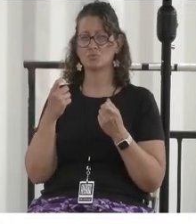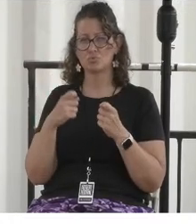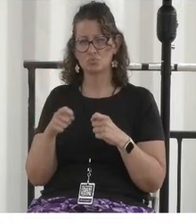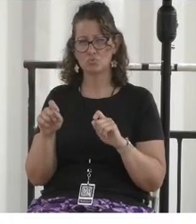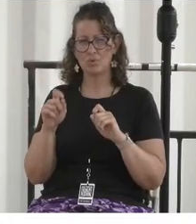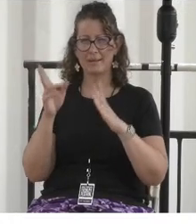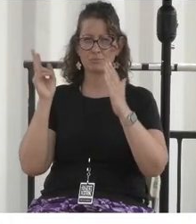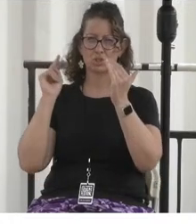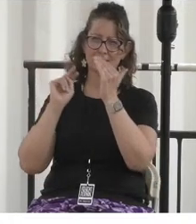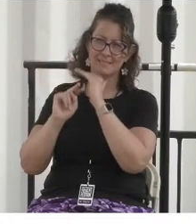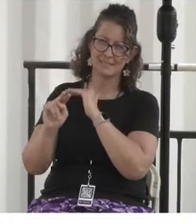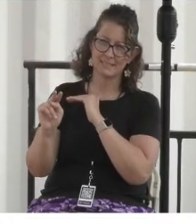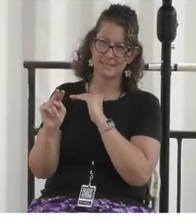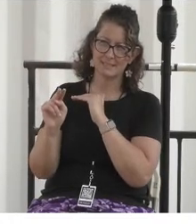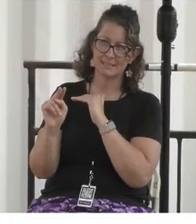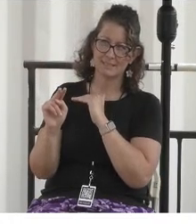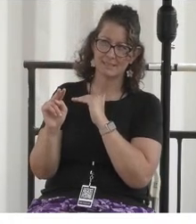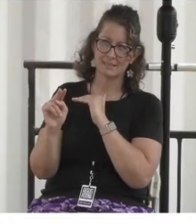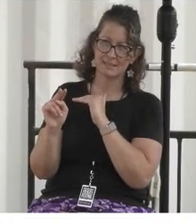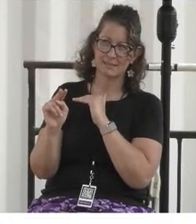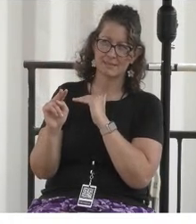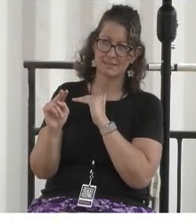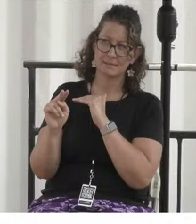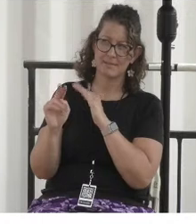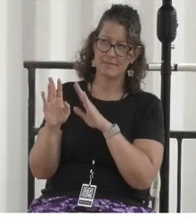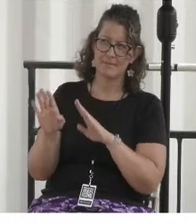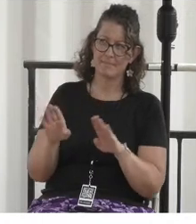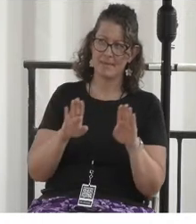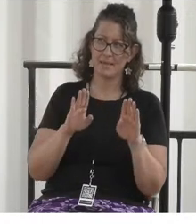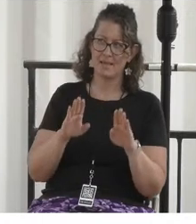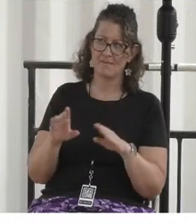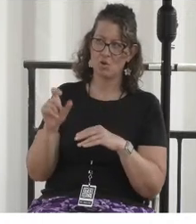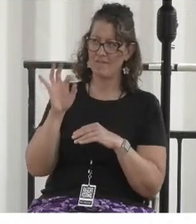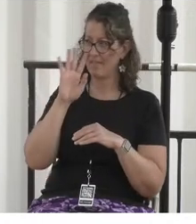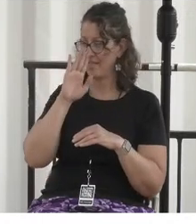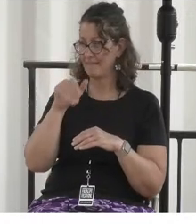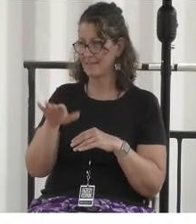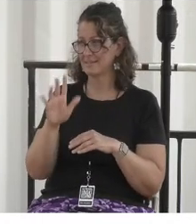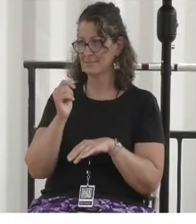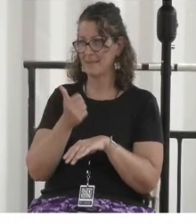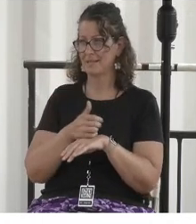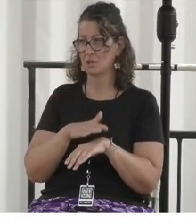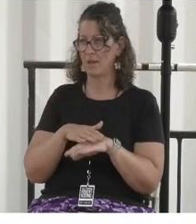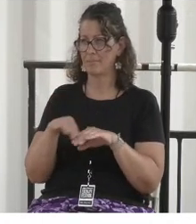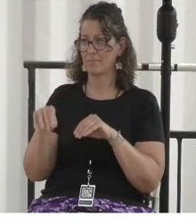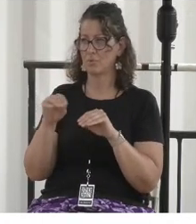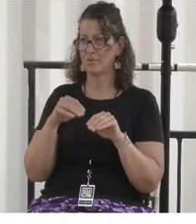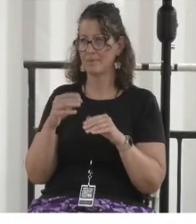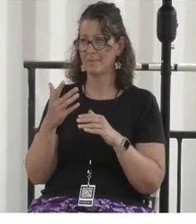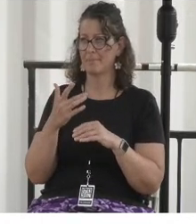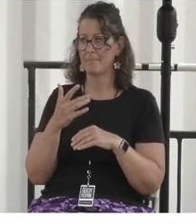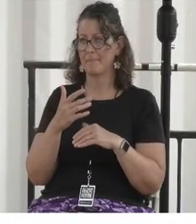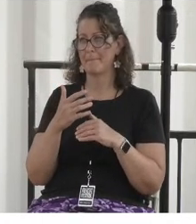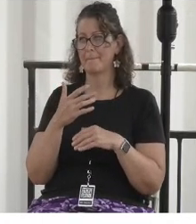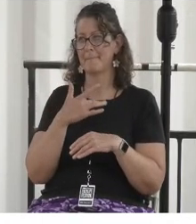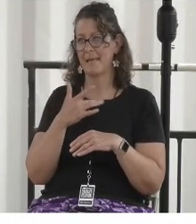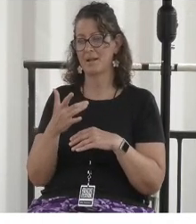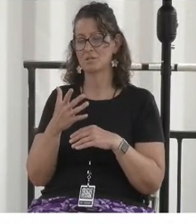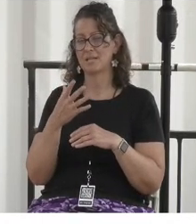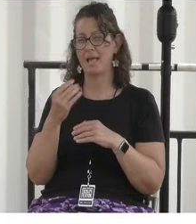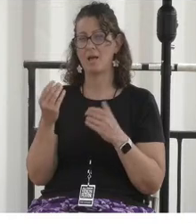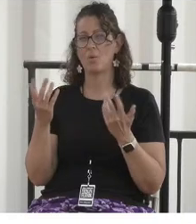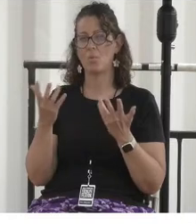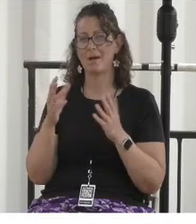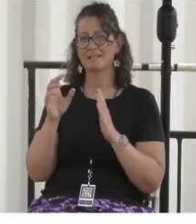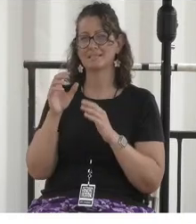to predict some of the behavior of the elephants based on their movement patterns, and therefore